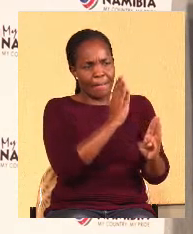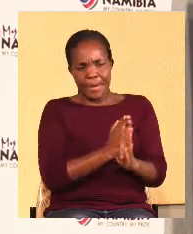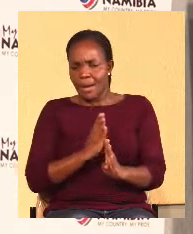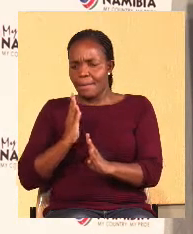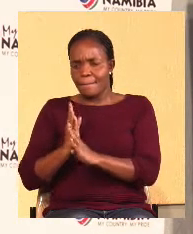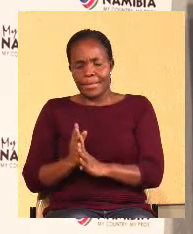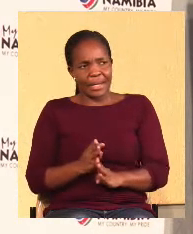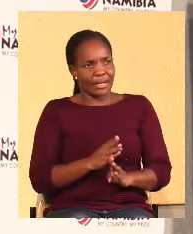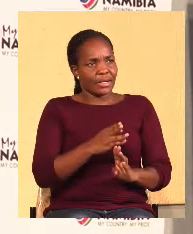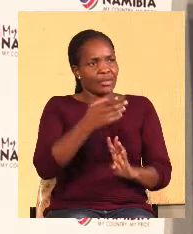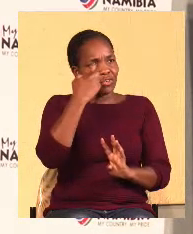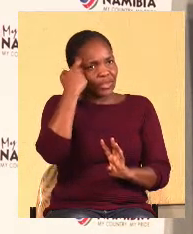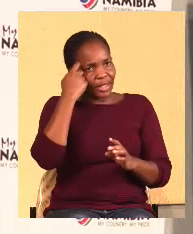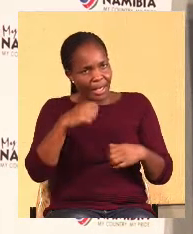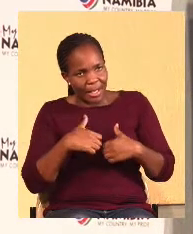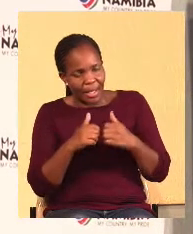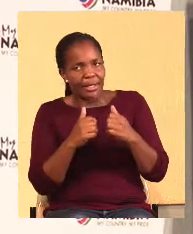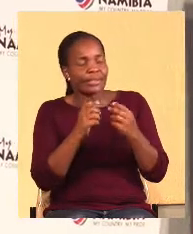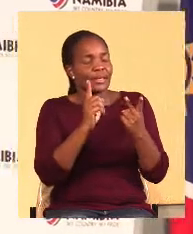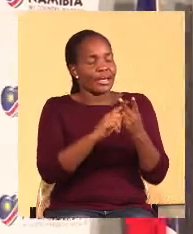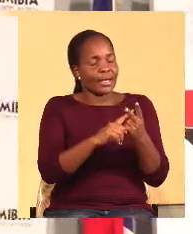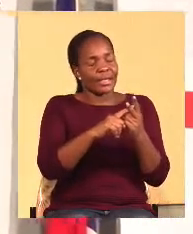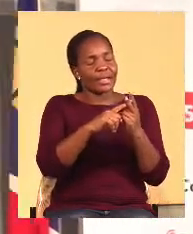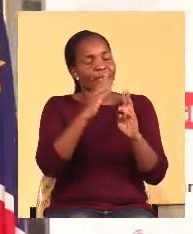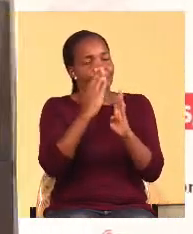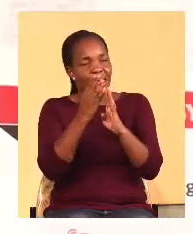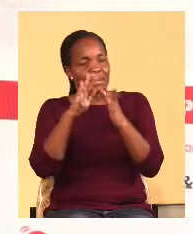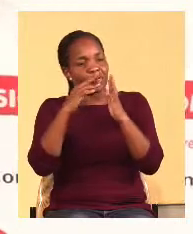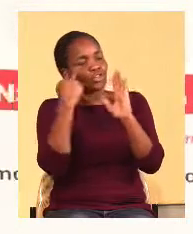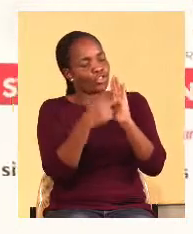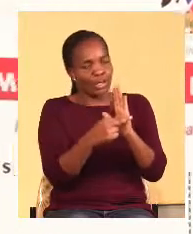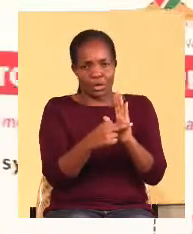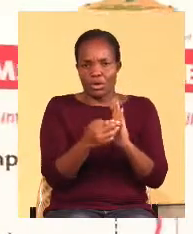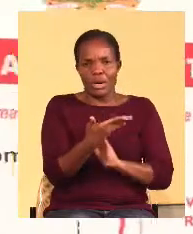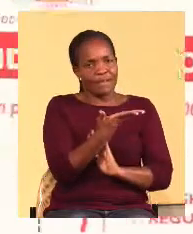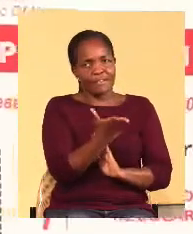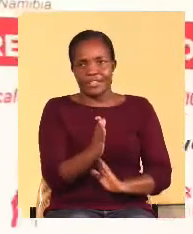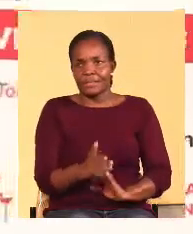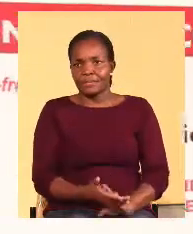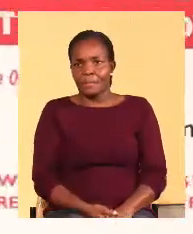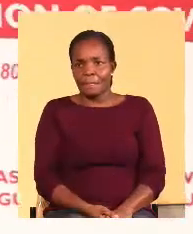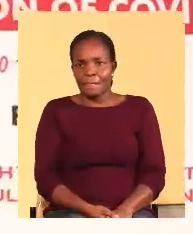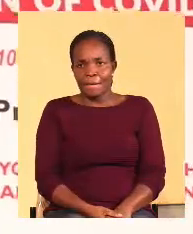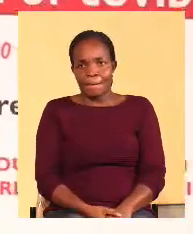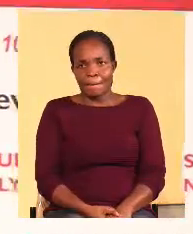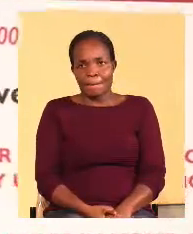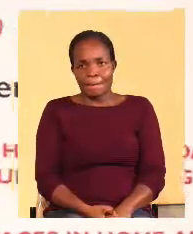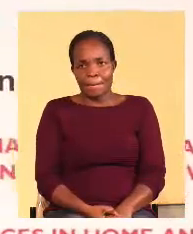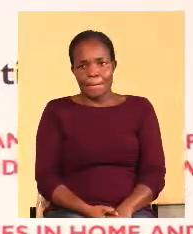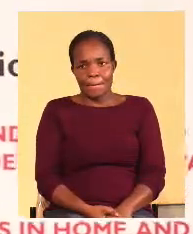to the regulations as well as directed to the health sector. So